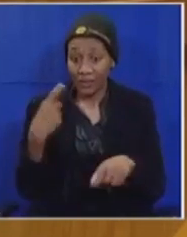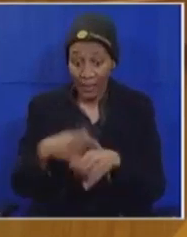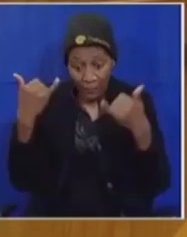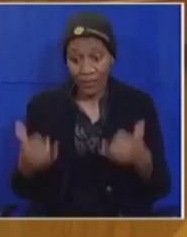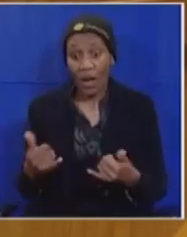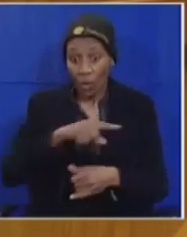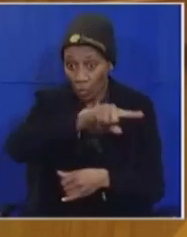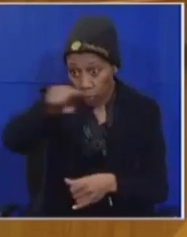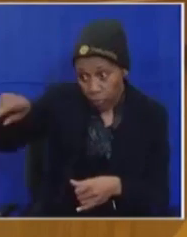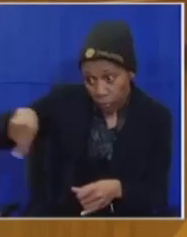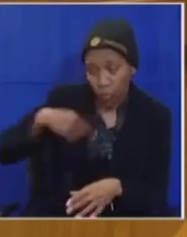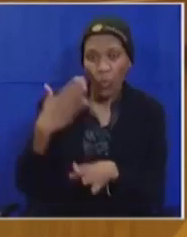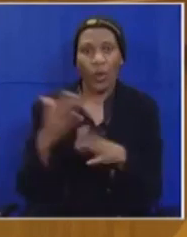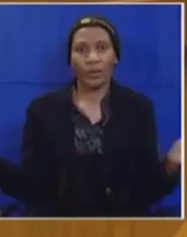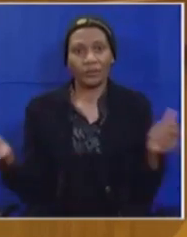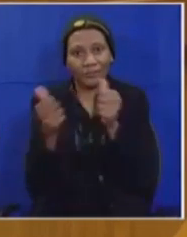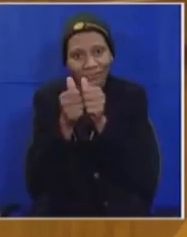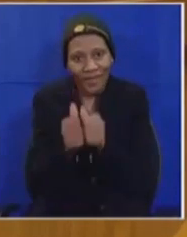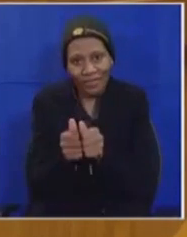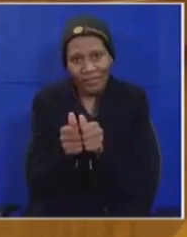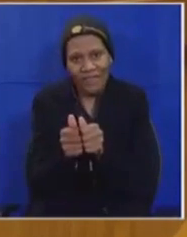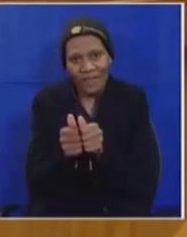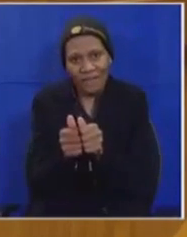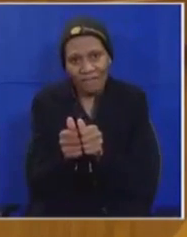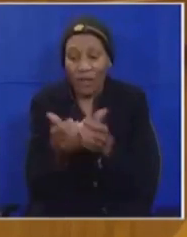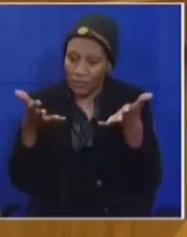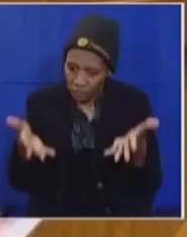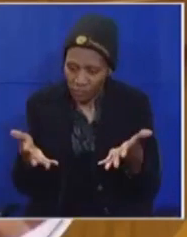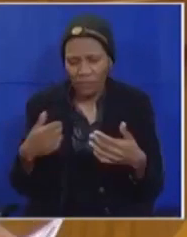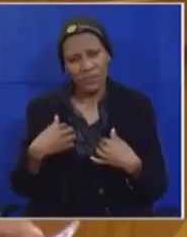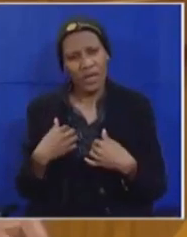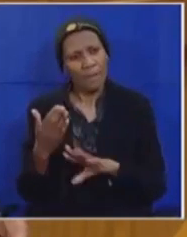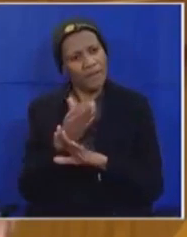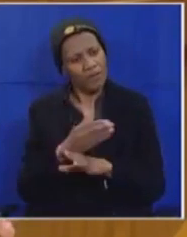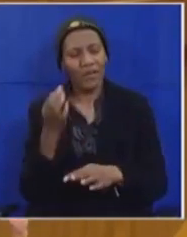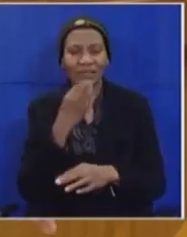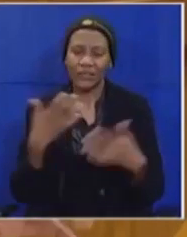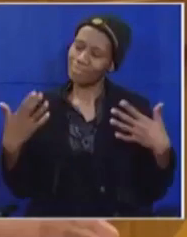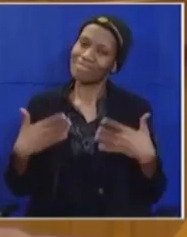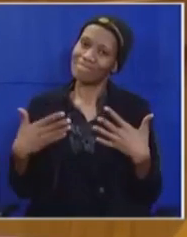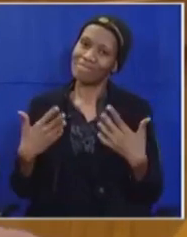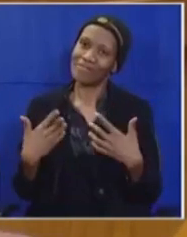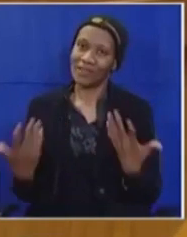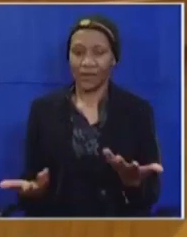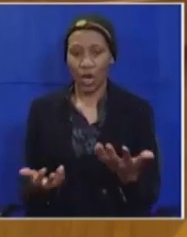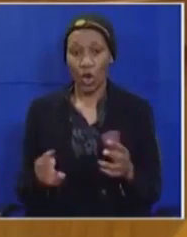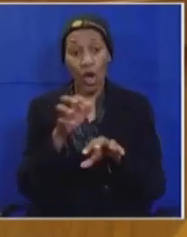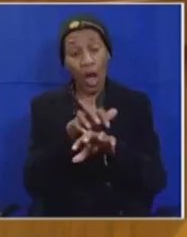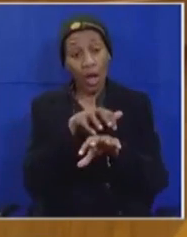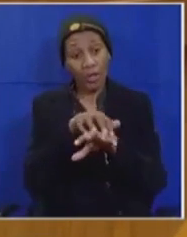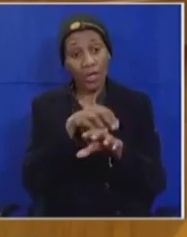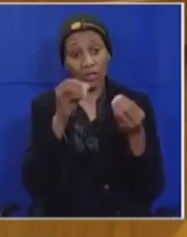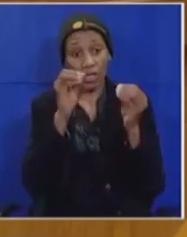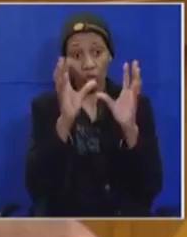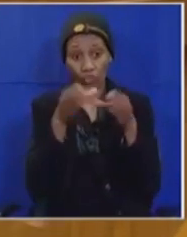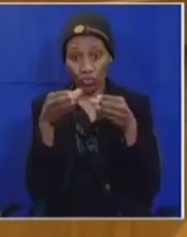is why, Honorable Member, I had great joy in talking to the agricultural